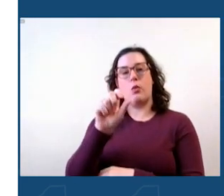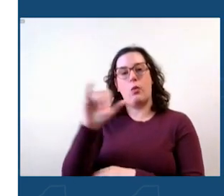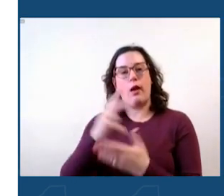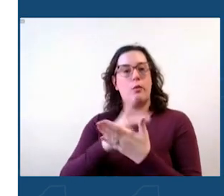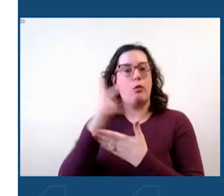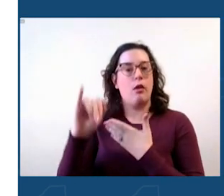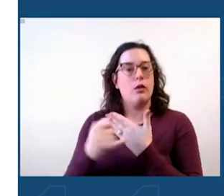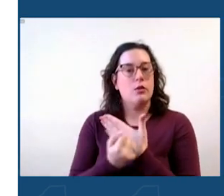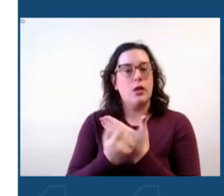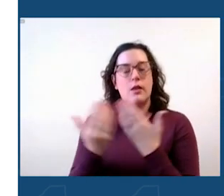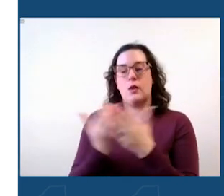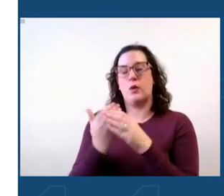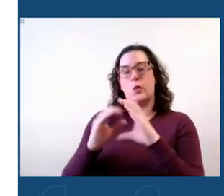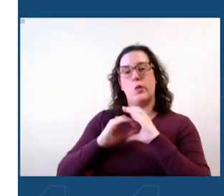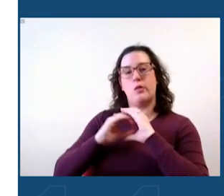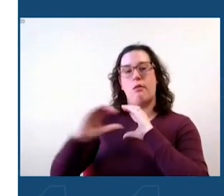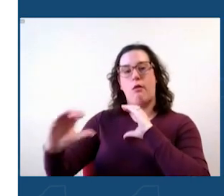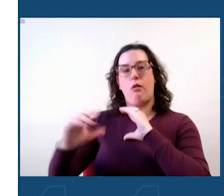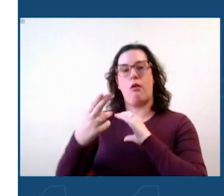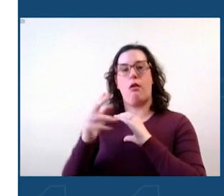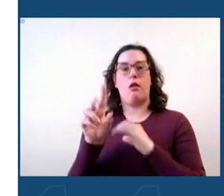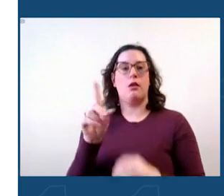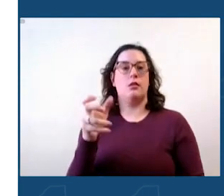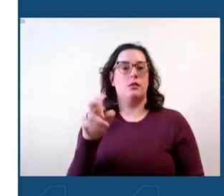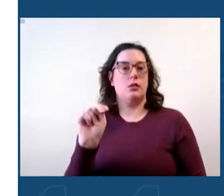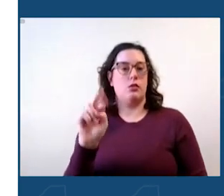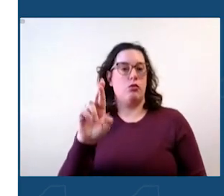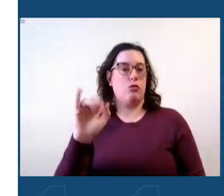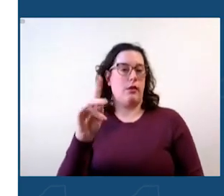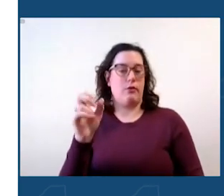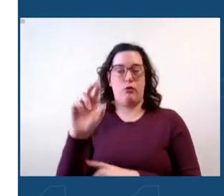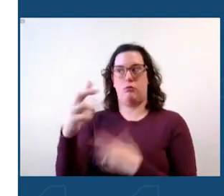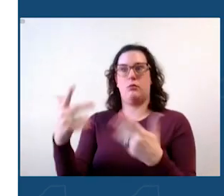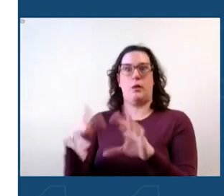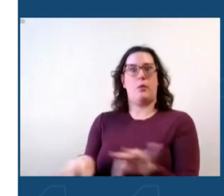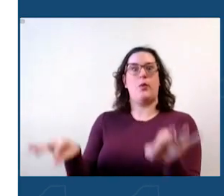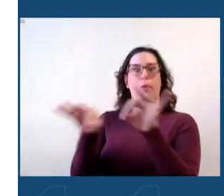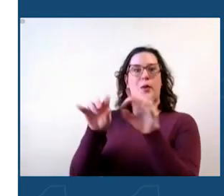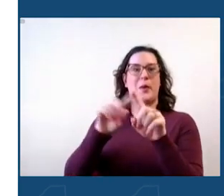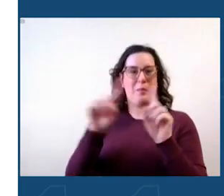new tunnel on the Hudson River, which is really important. This is, the East Side